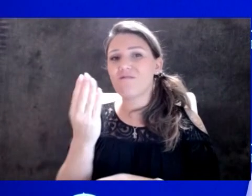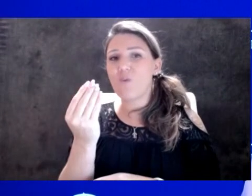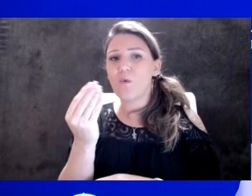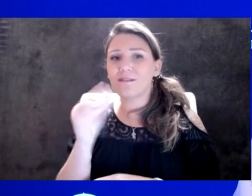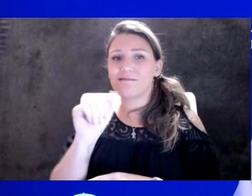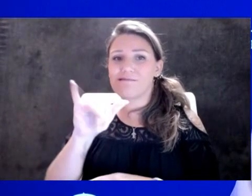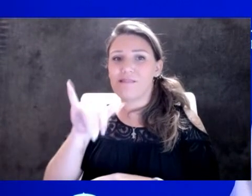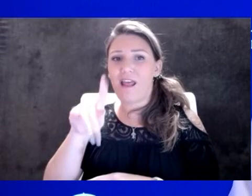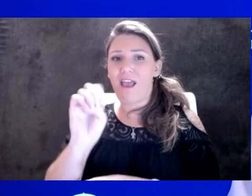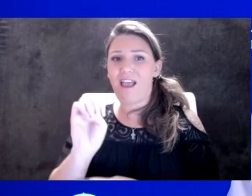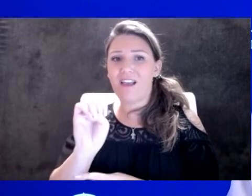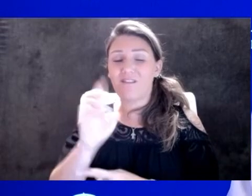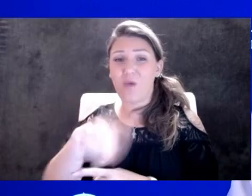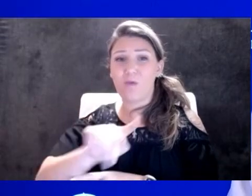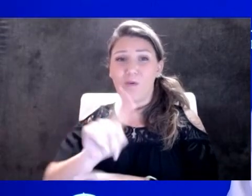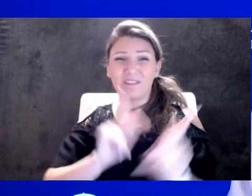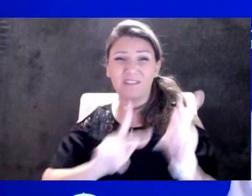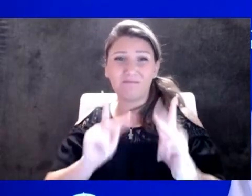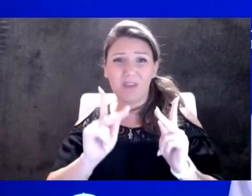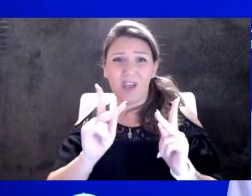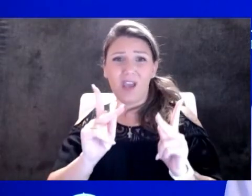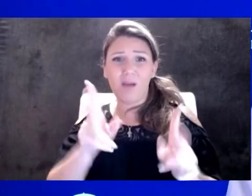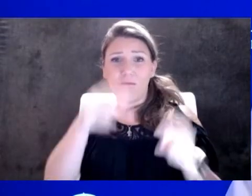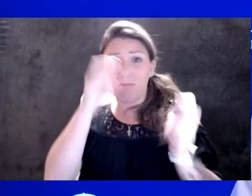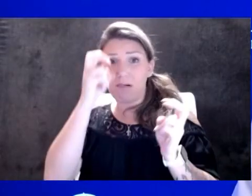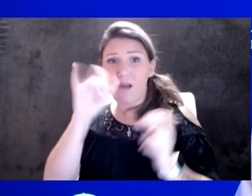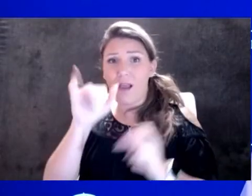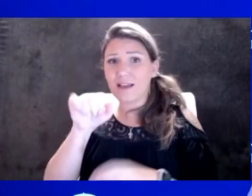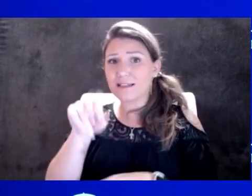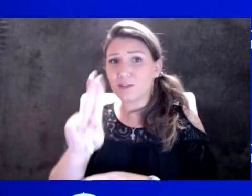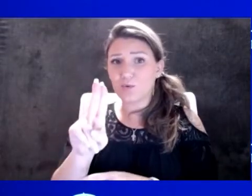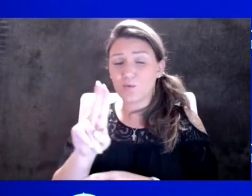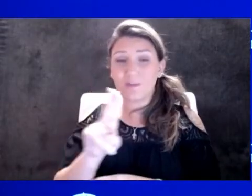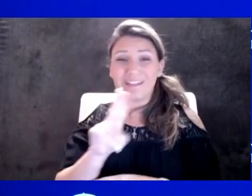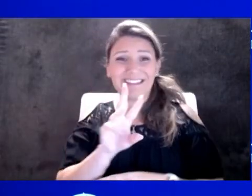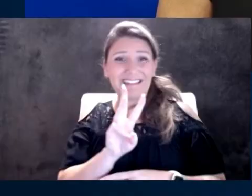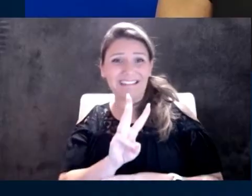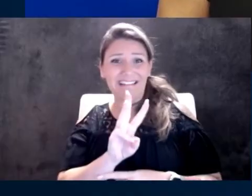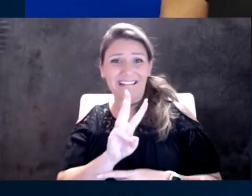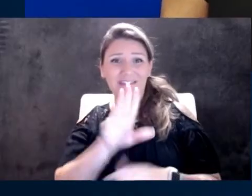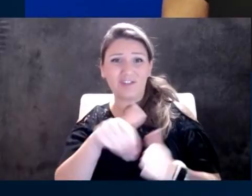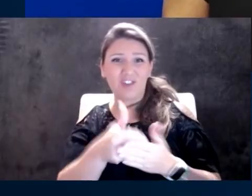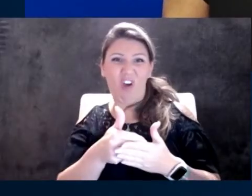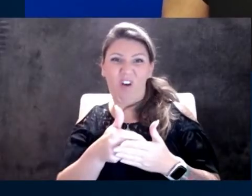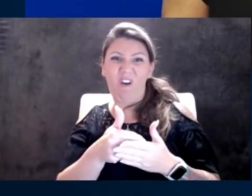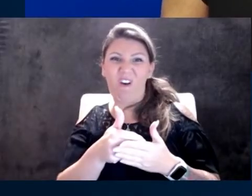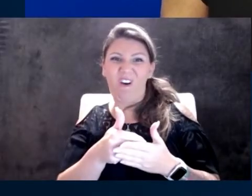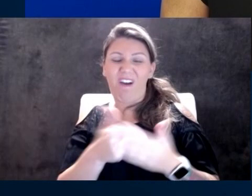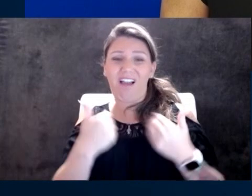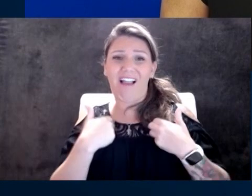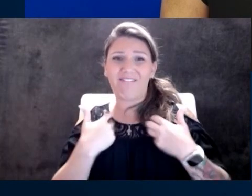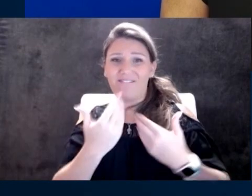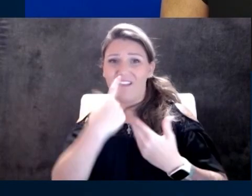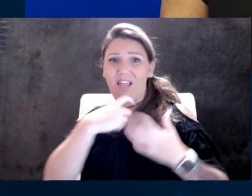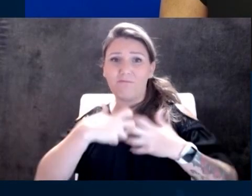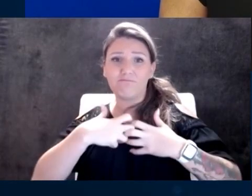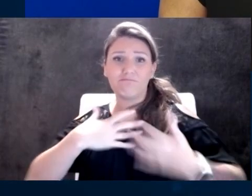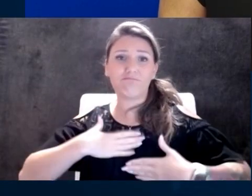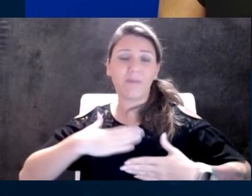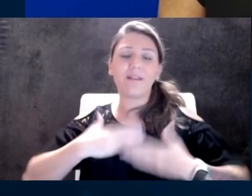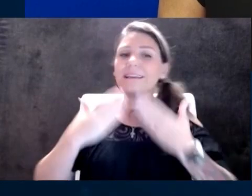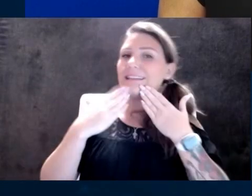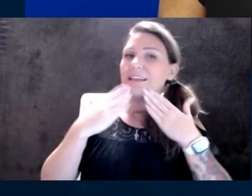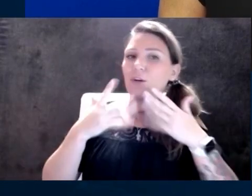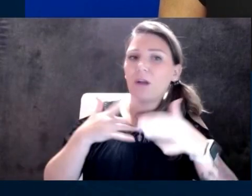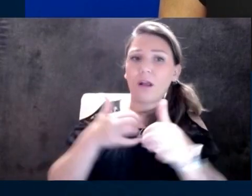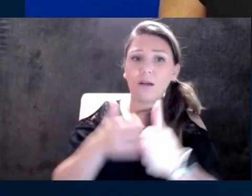that are severe, those people in the ICU, 6 of them, all 6 are on the ventilator. Okay. Thank you for that update. Okay, so do we have any